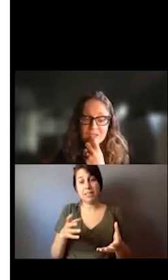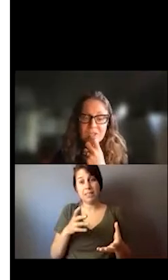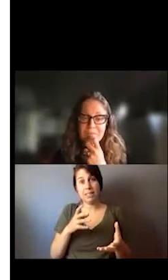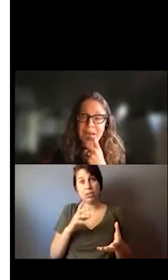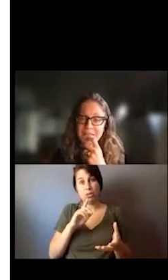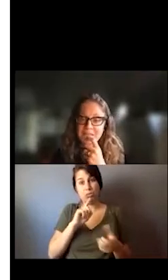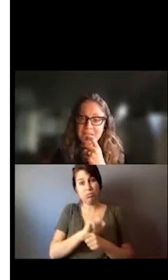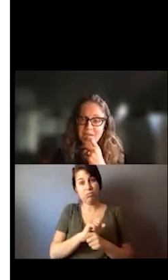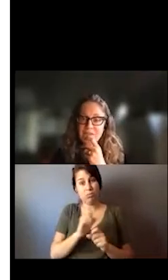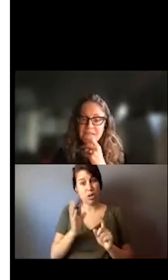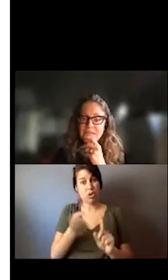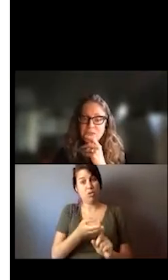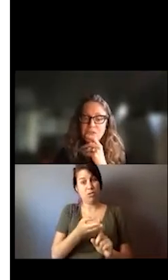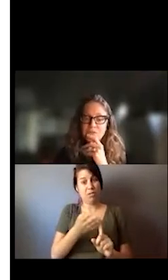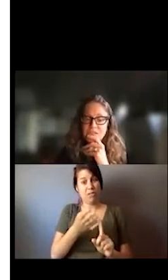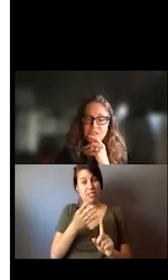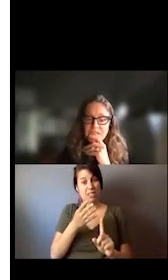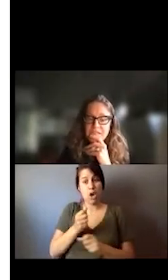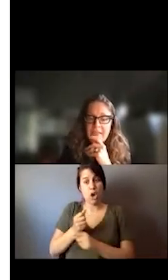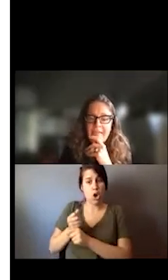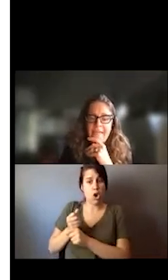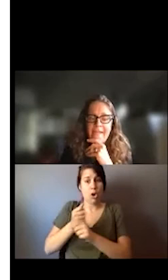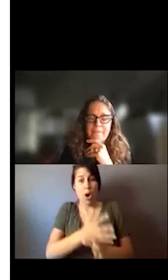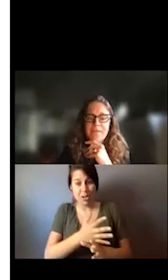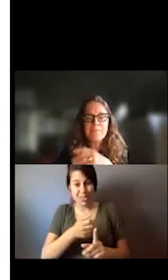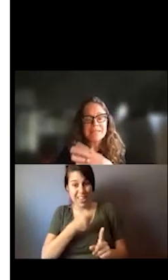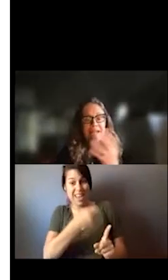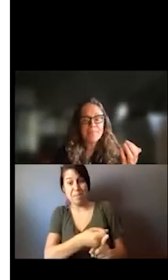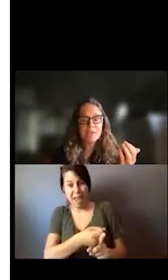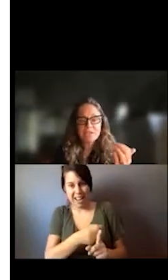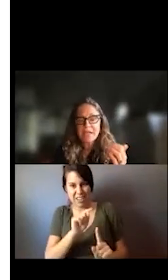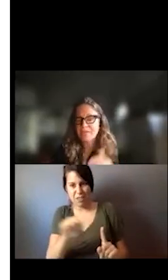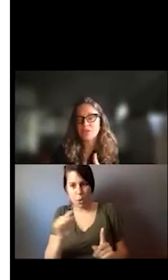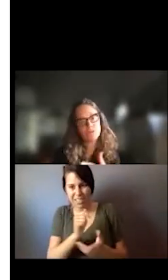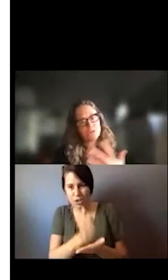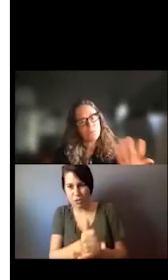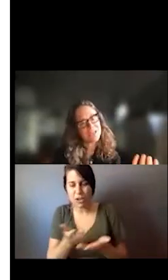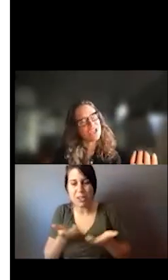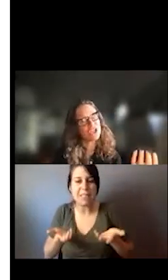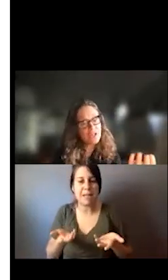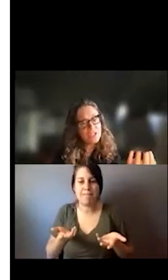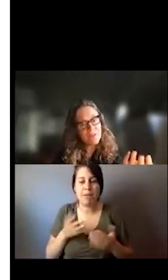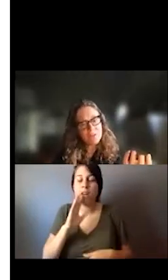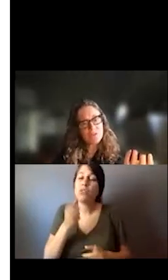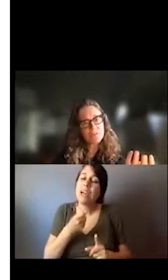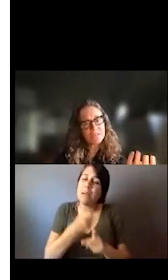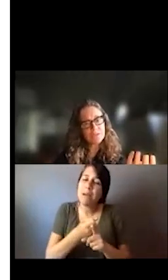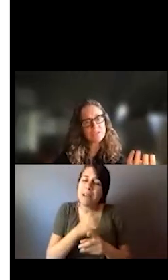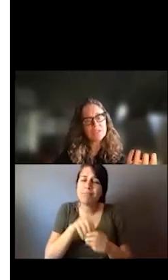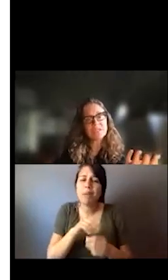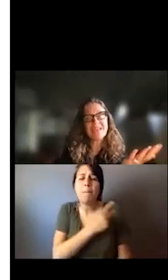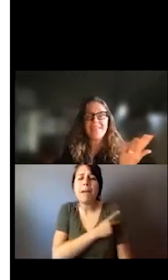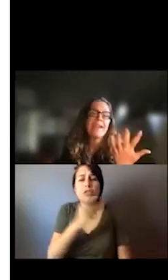convincingly show causal impacts of these interventions. The impacts that have been looked at have included sort of patient knowledge about